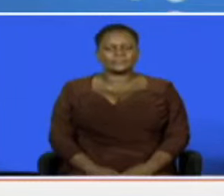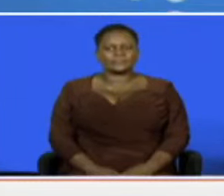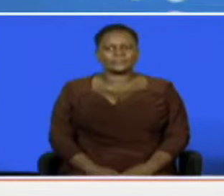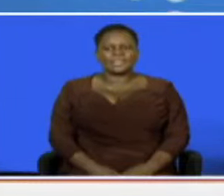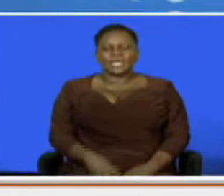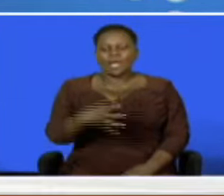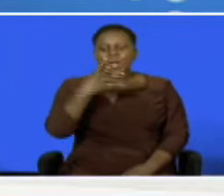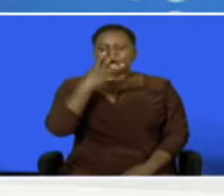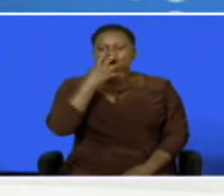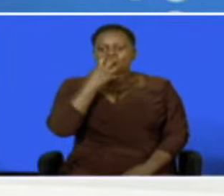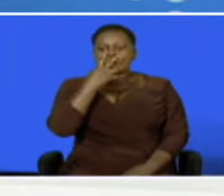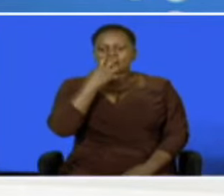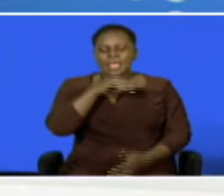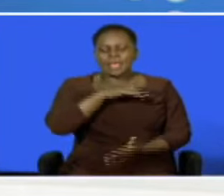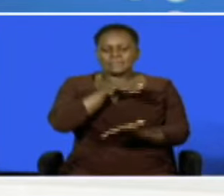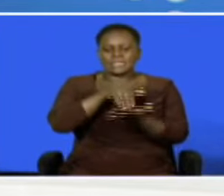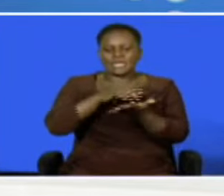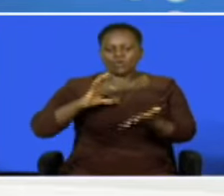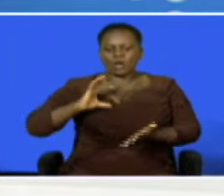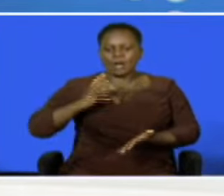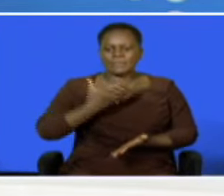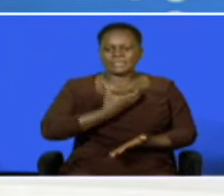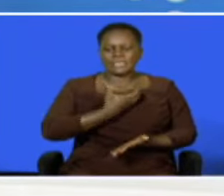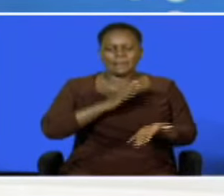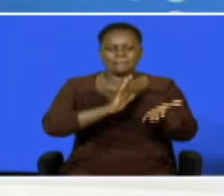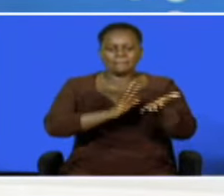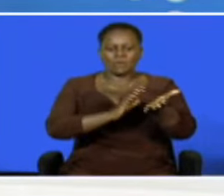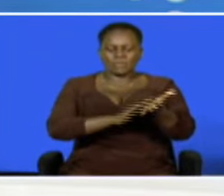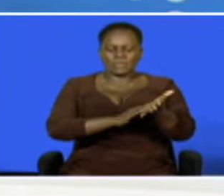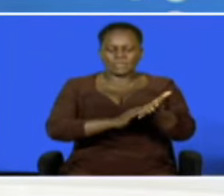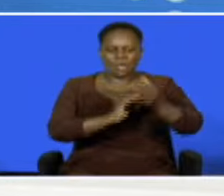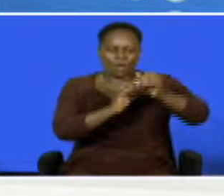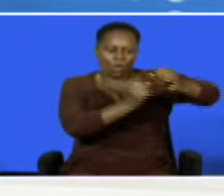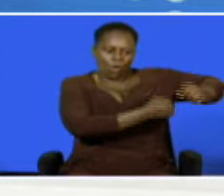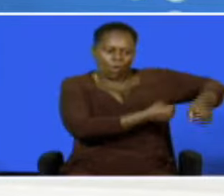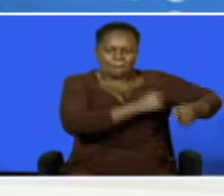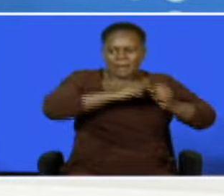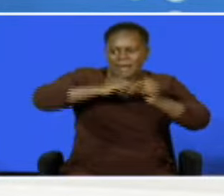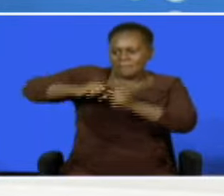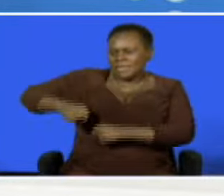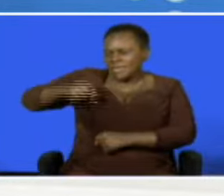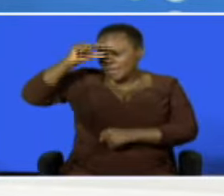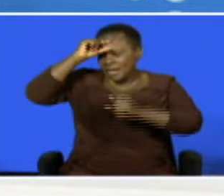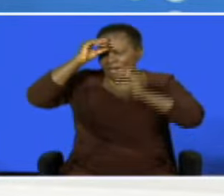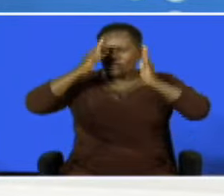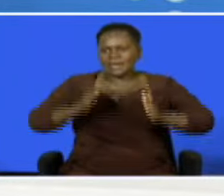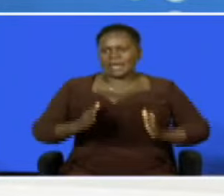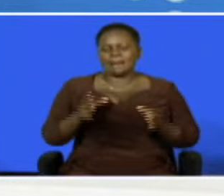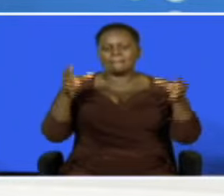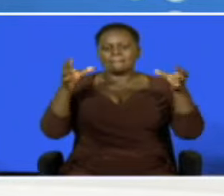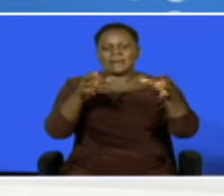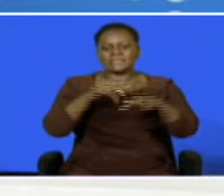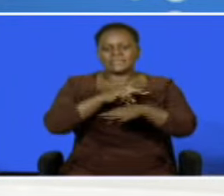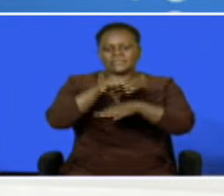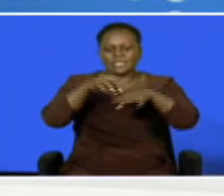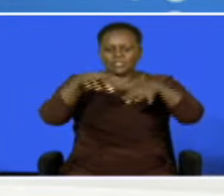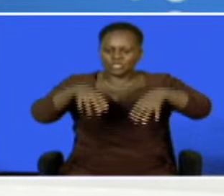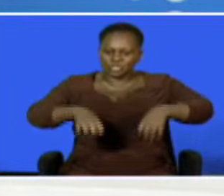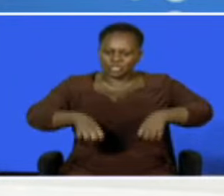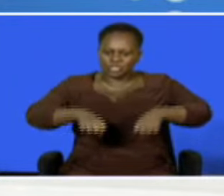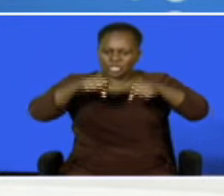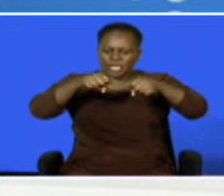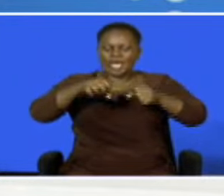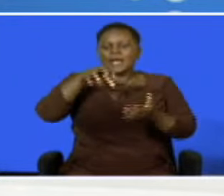The ODM Central Committee has proposed Homabay Governor Gladys Wanga to be the party's national chairperson,